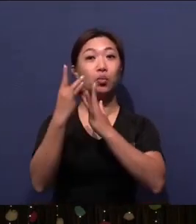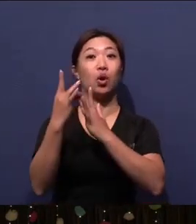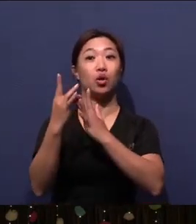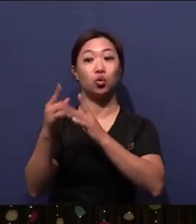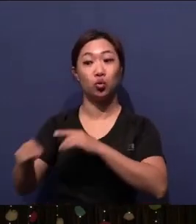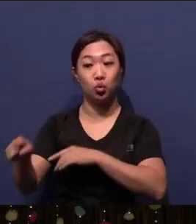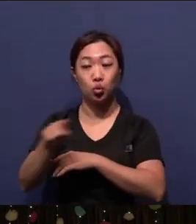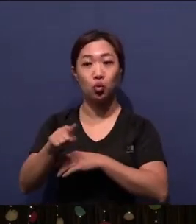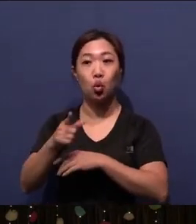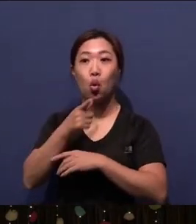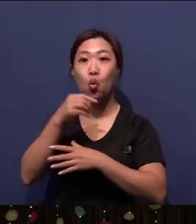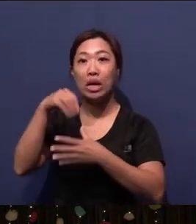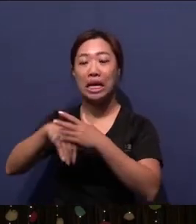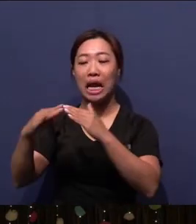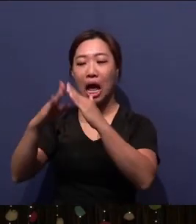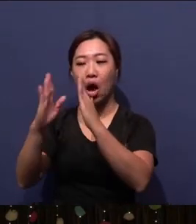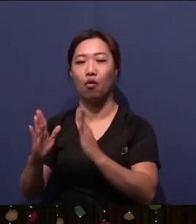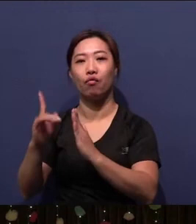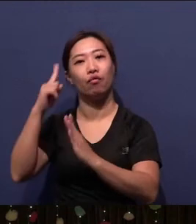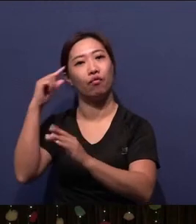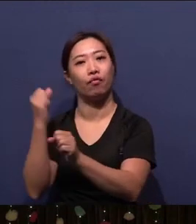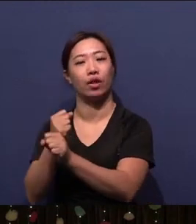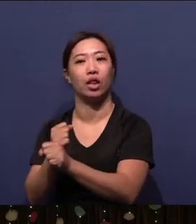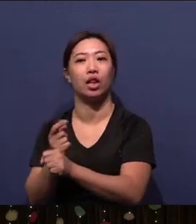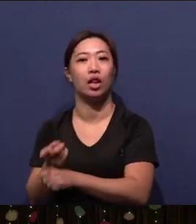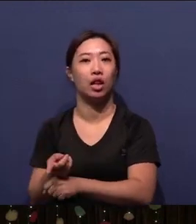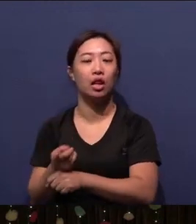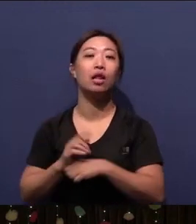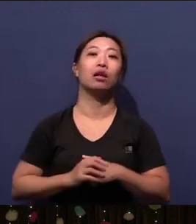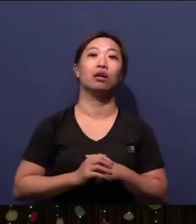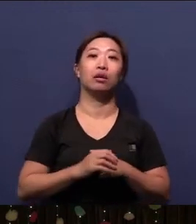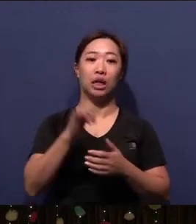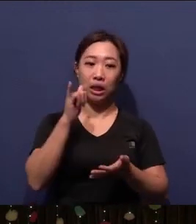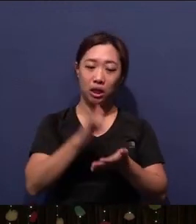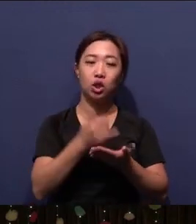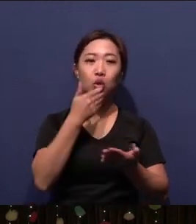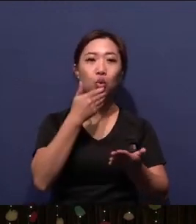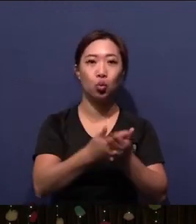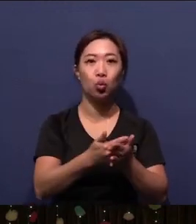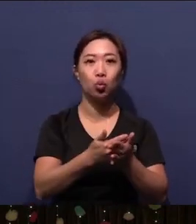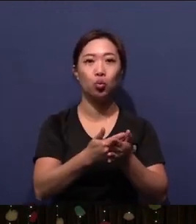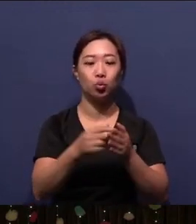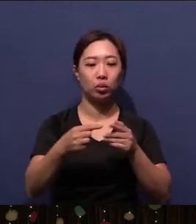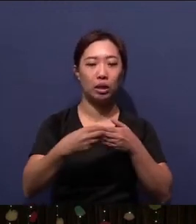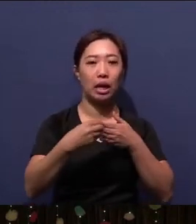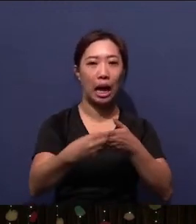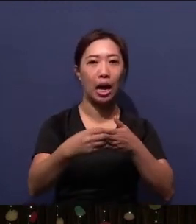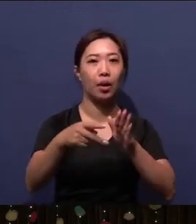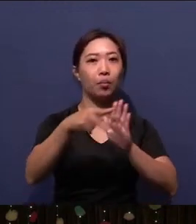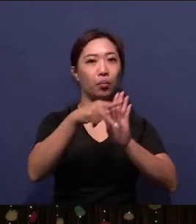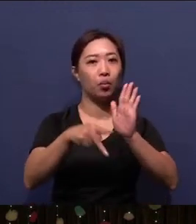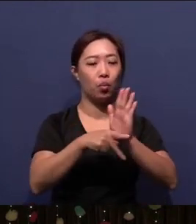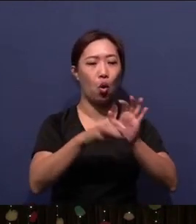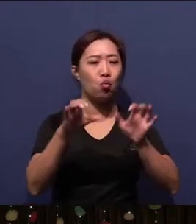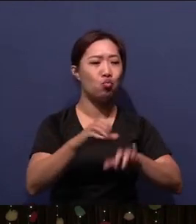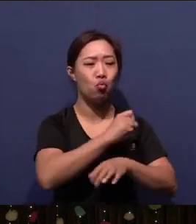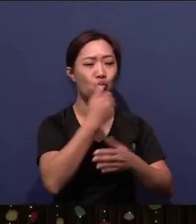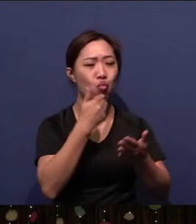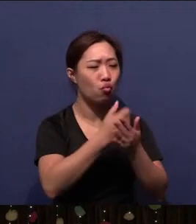to those who are in the household of faith." So this is a good guiding principle that we can have, to do good to